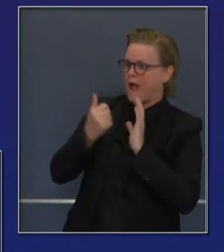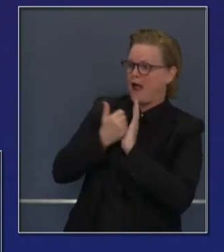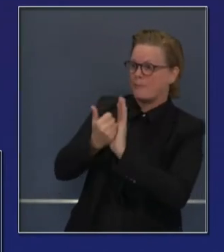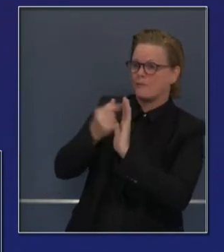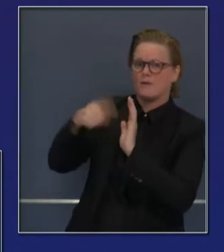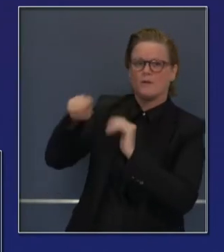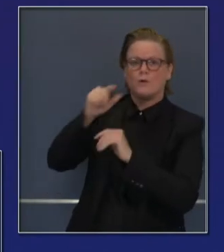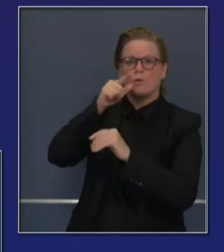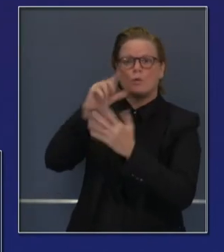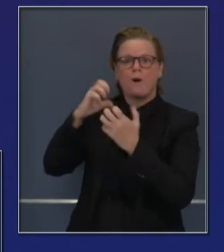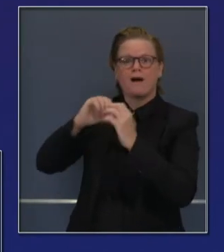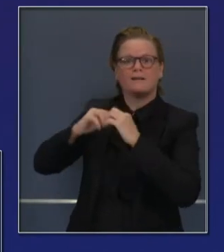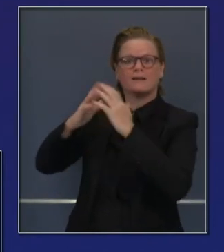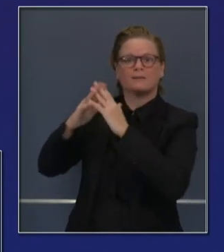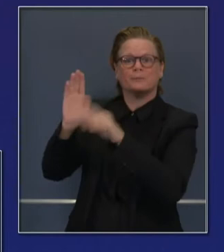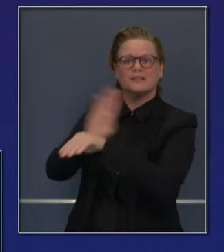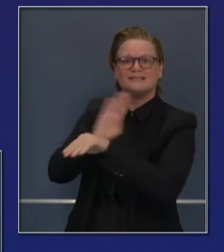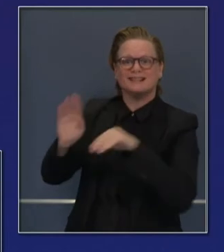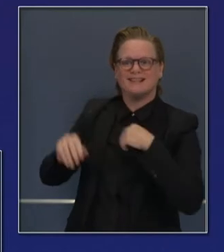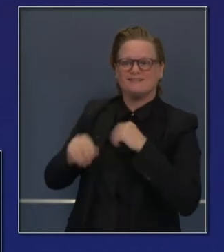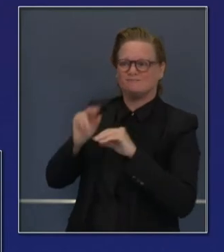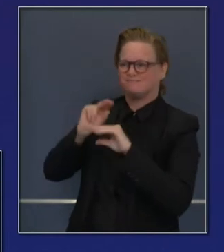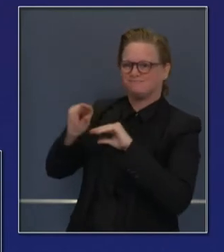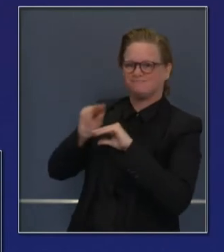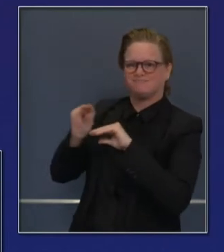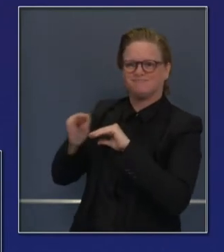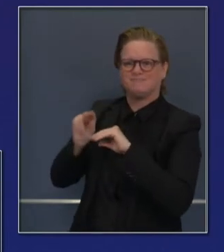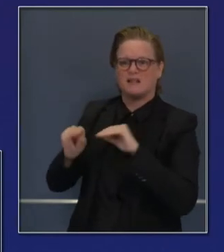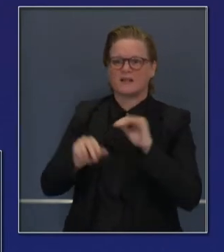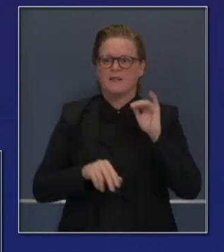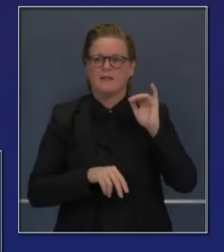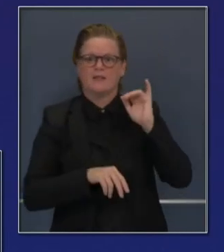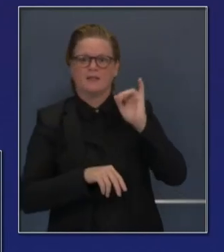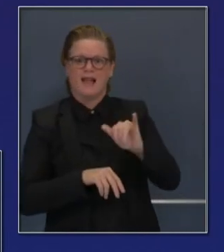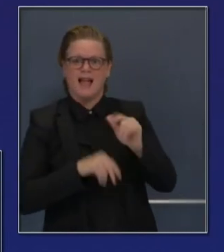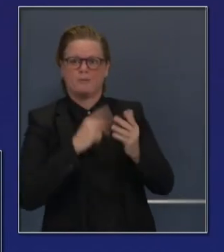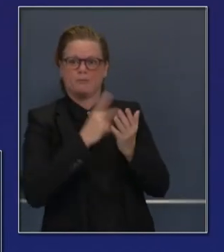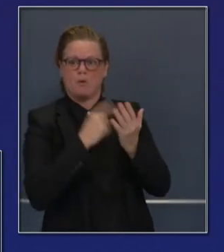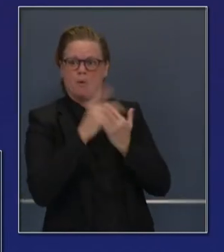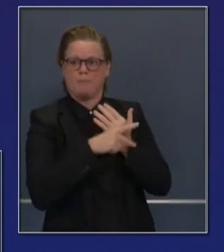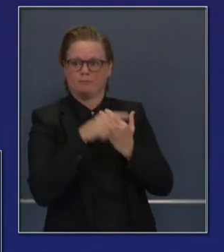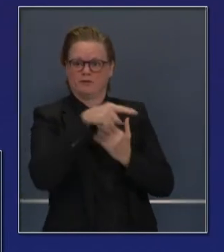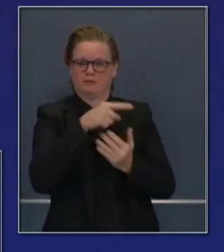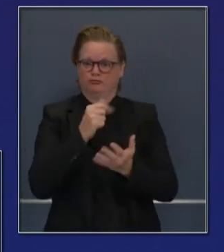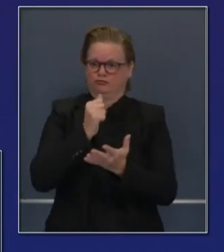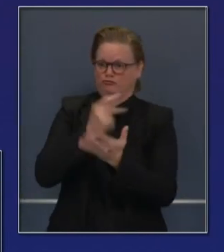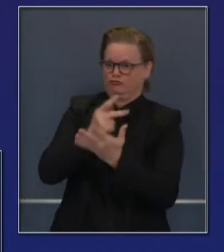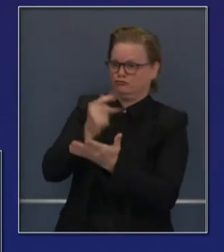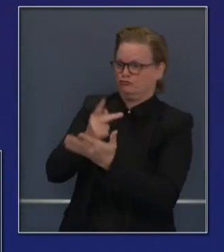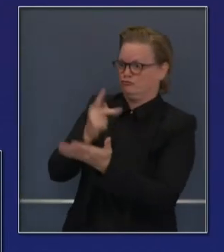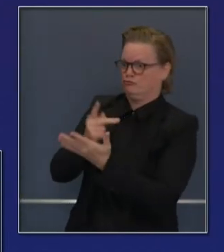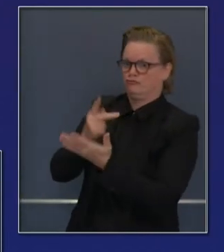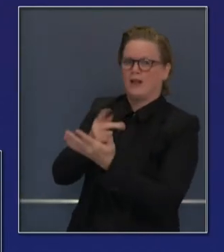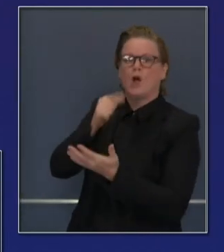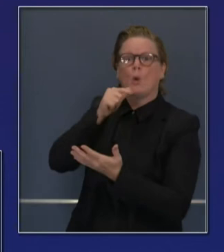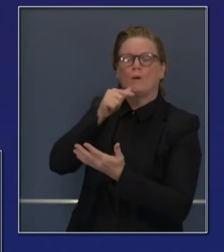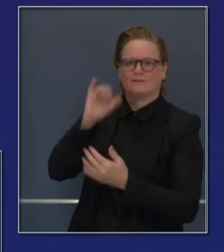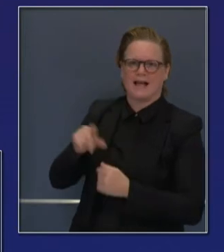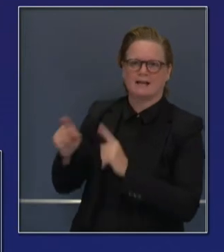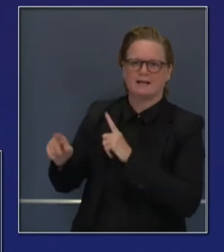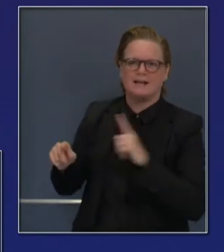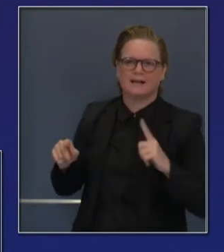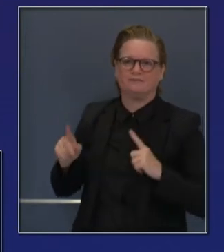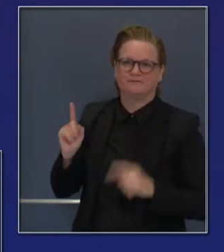that program that was approved with great support of our legislature, as well as excluding all the